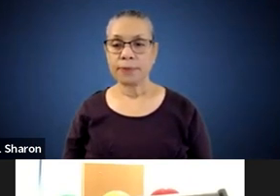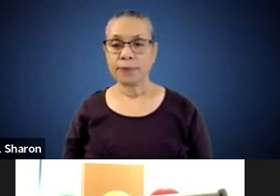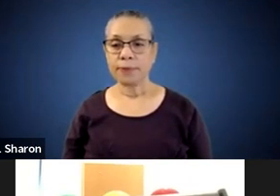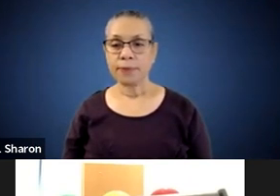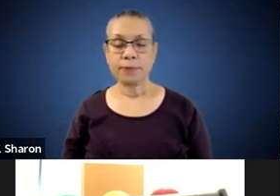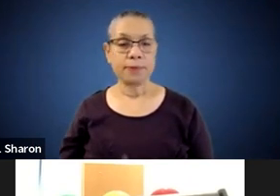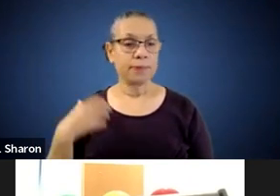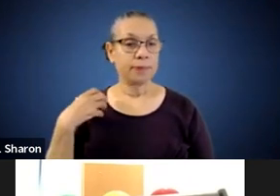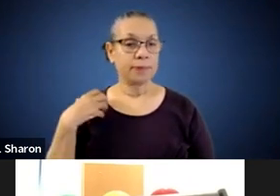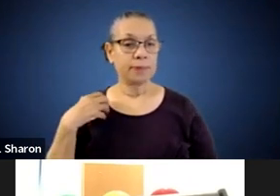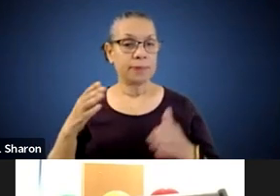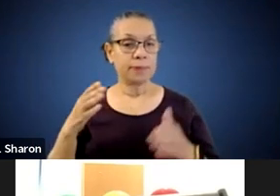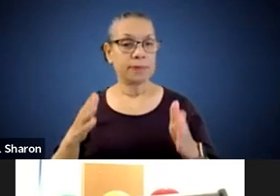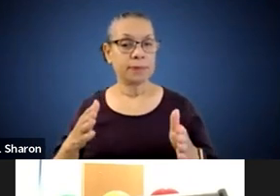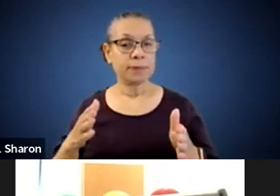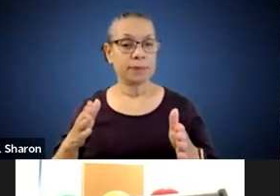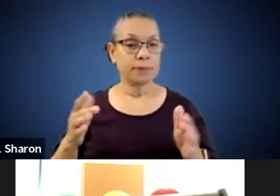there are other